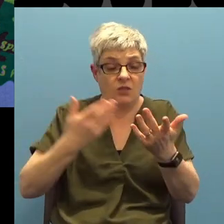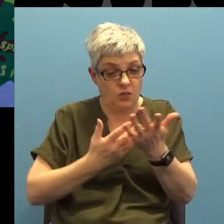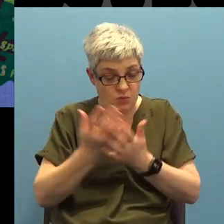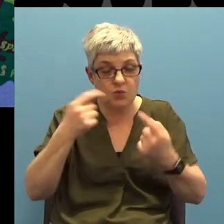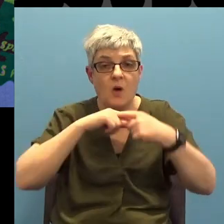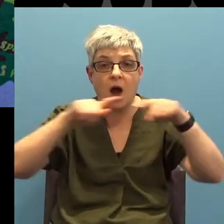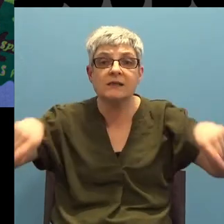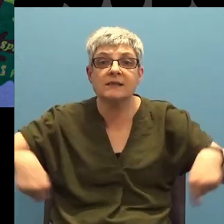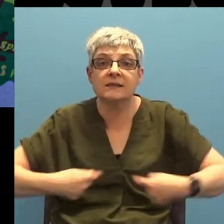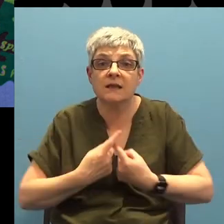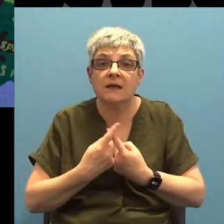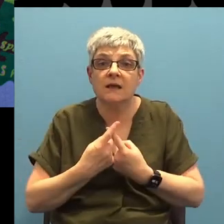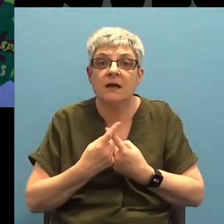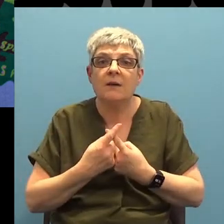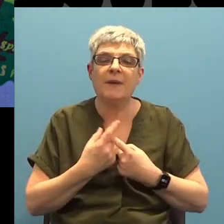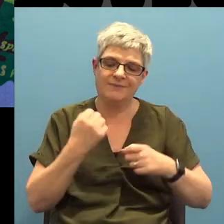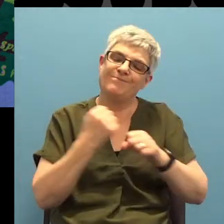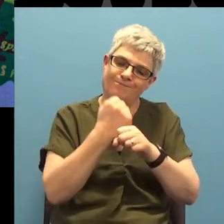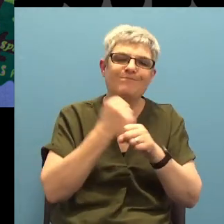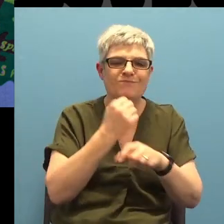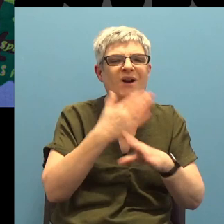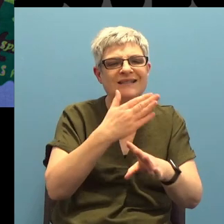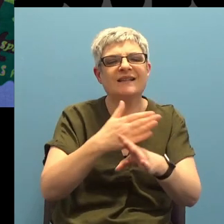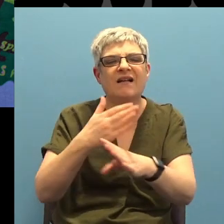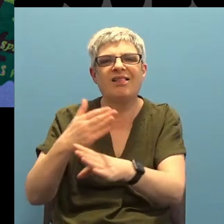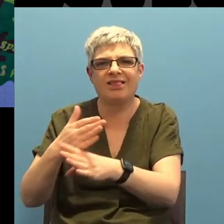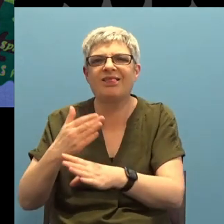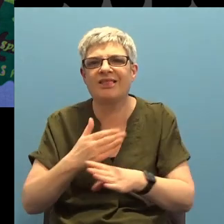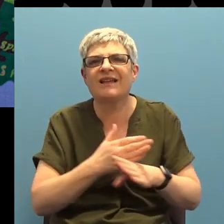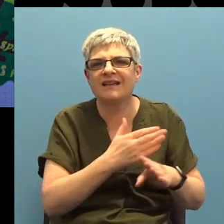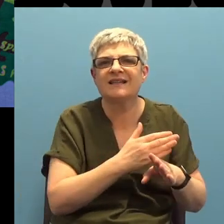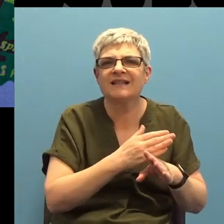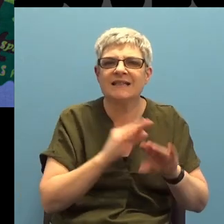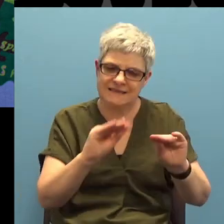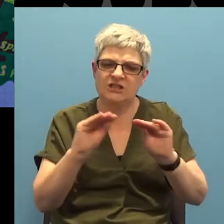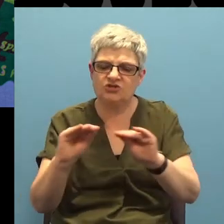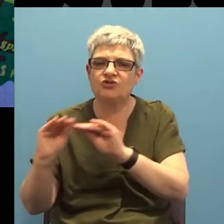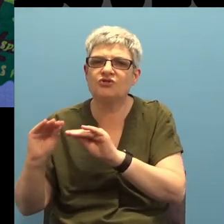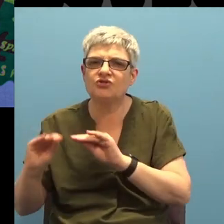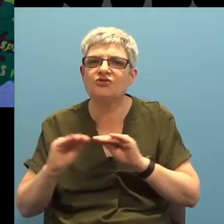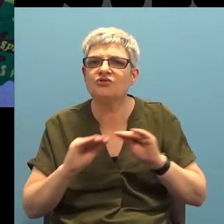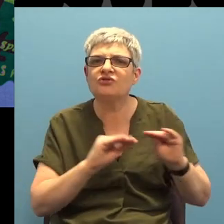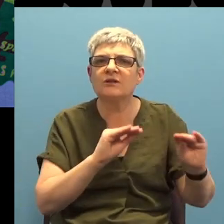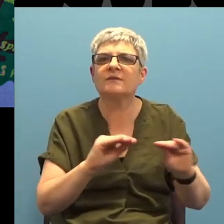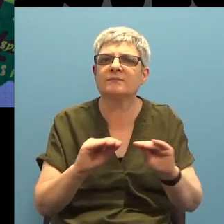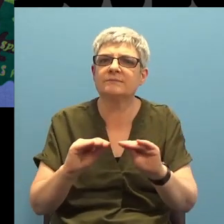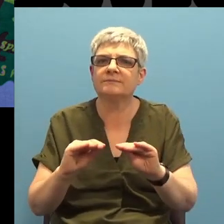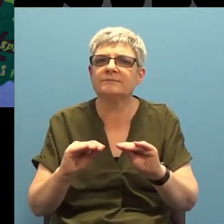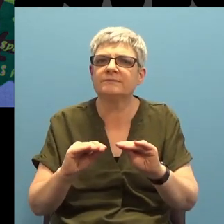by doing the practical things he teaches us to do.